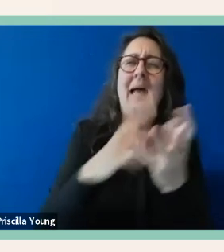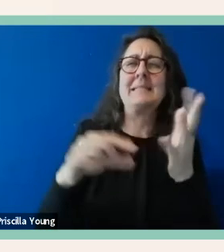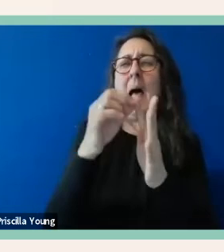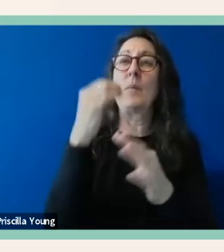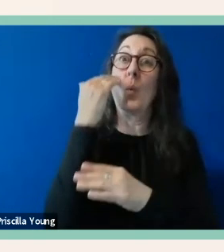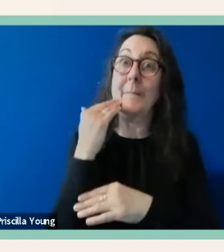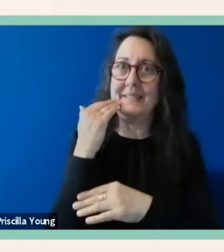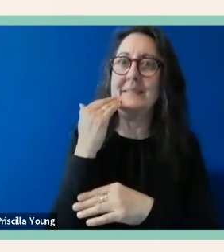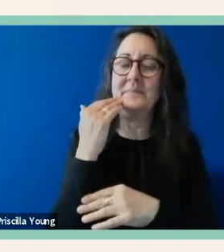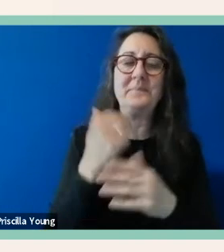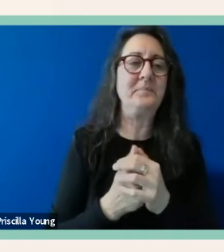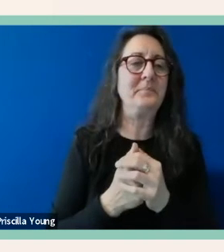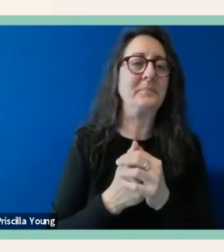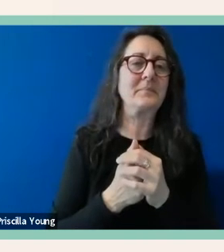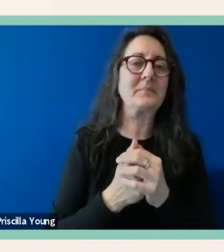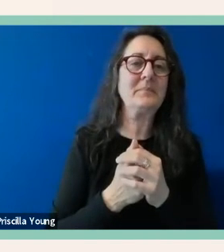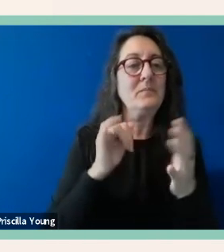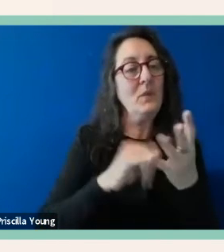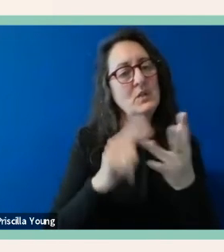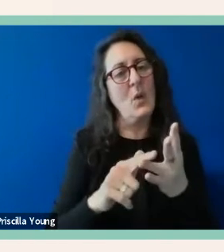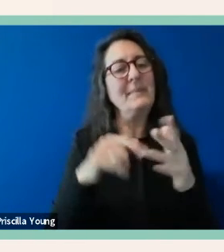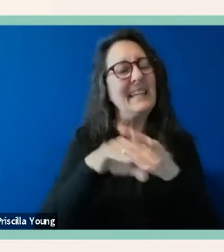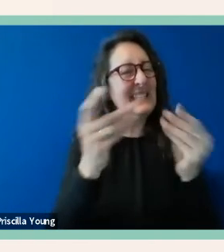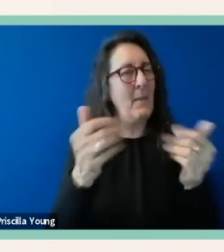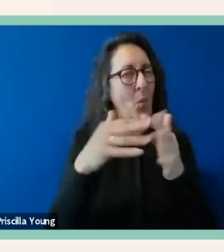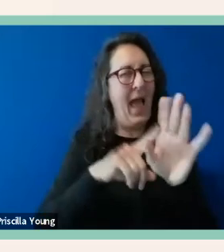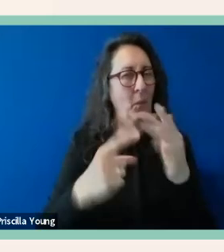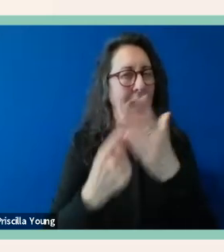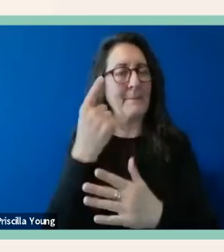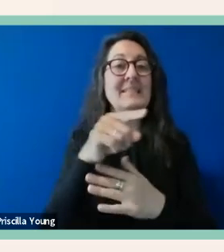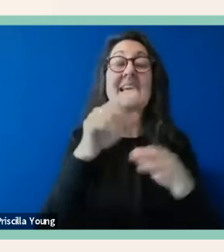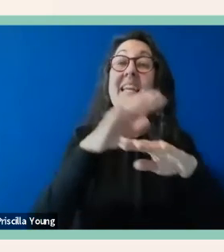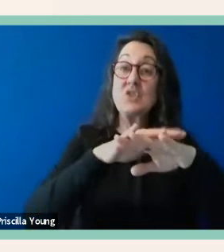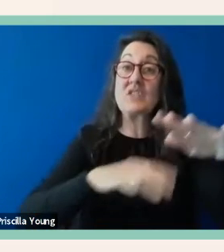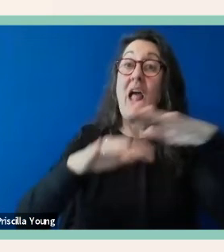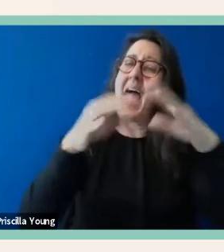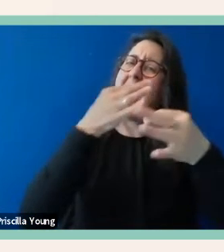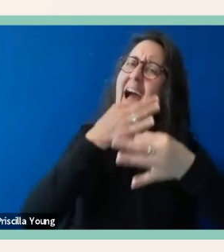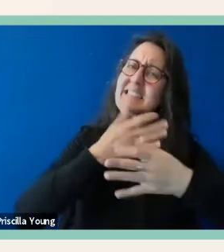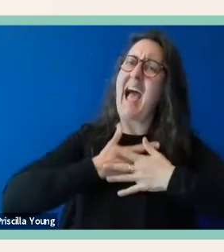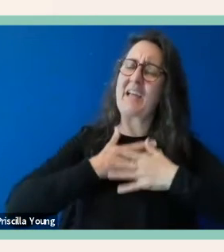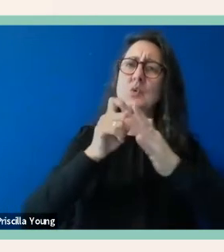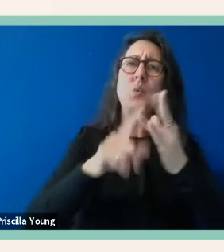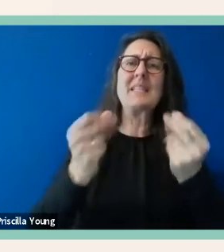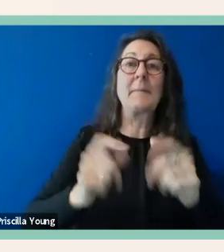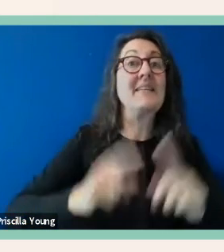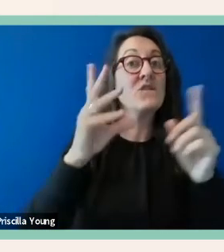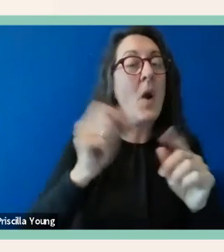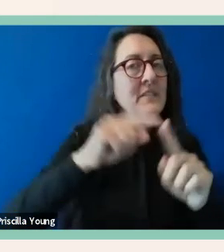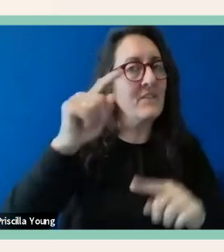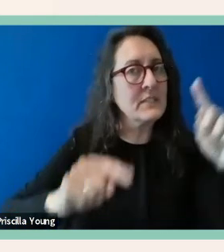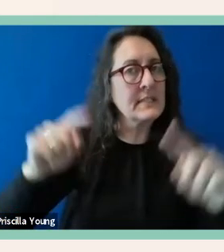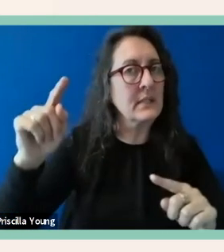our case. So in some ways, what it does then is that intersectionality asks us to do something different from diversity. So